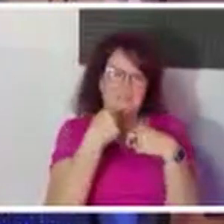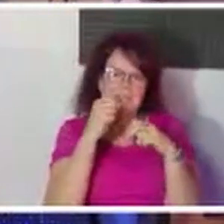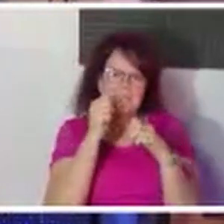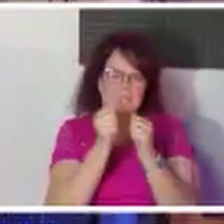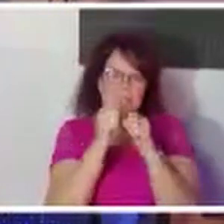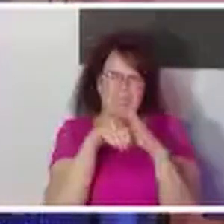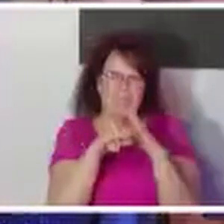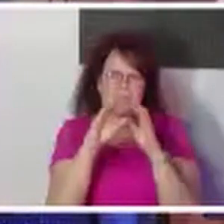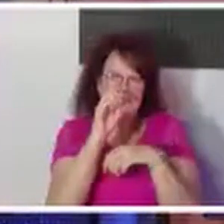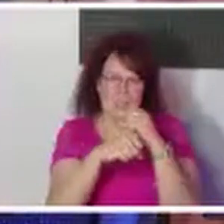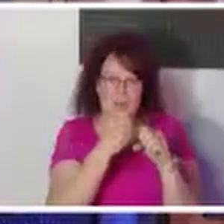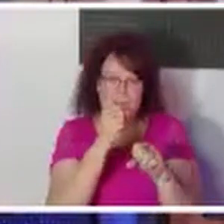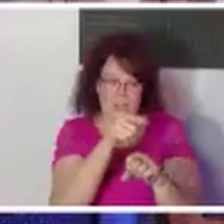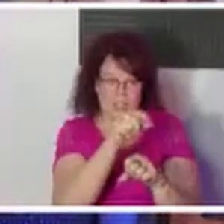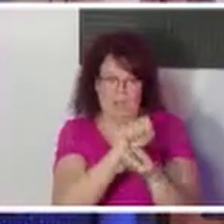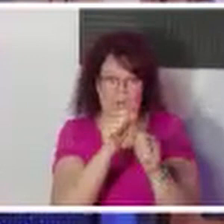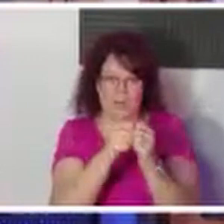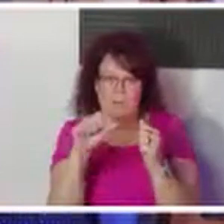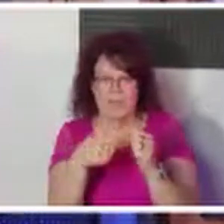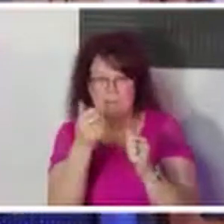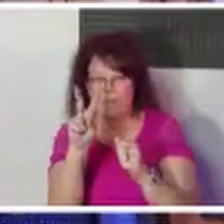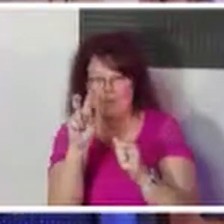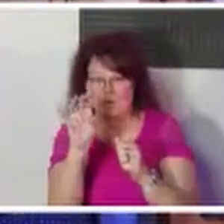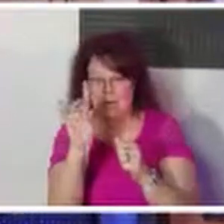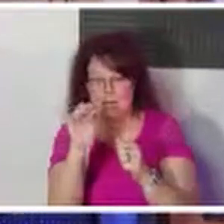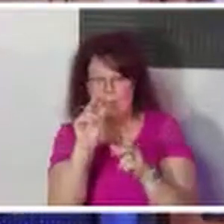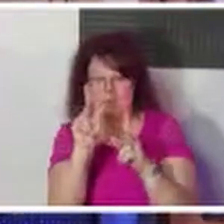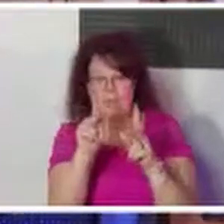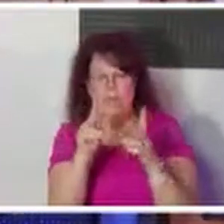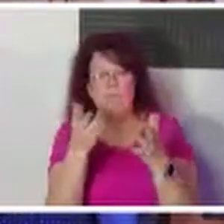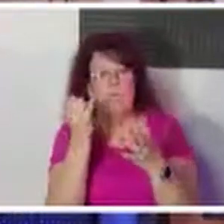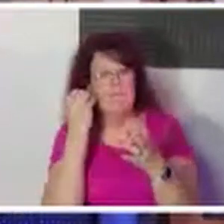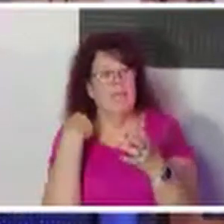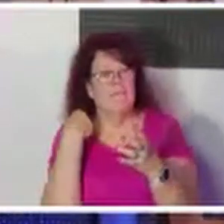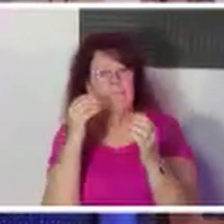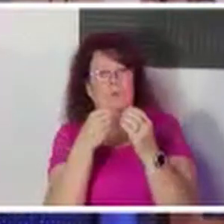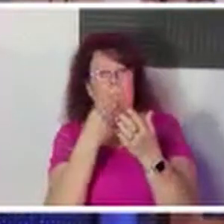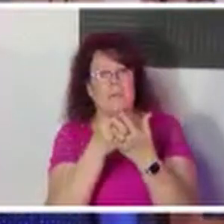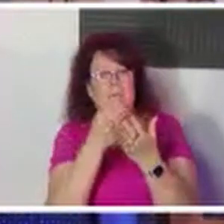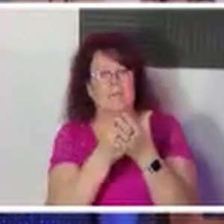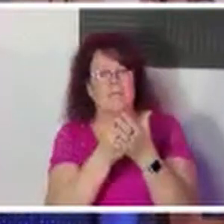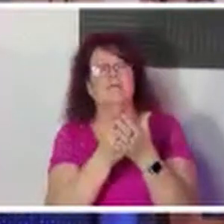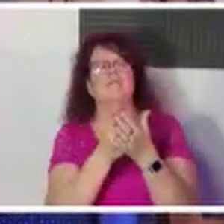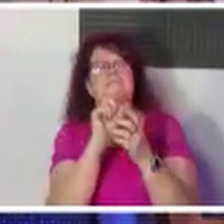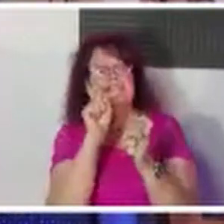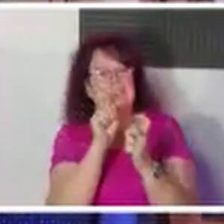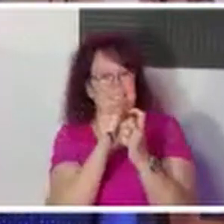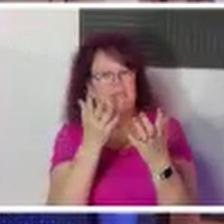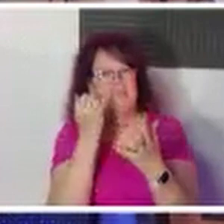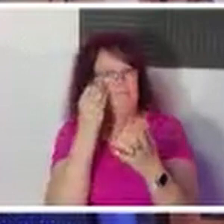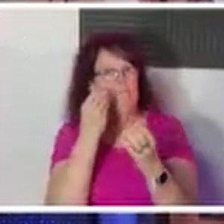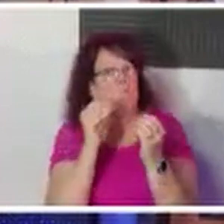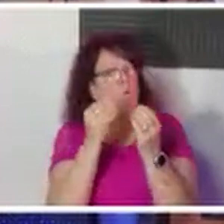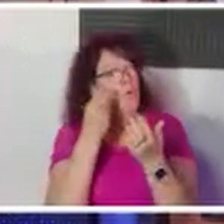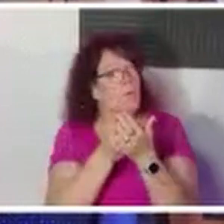the year that they worked, so she worked with that, there was about 280 people. What if they had more money? What if they had more